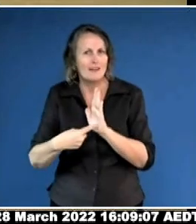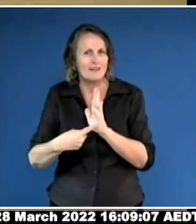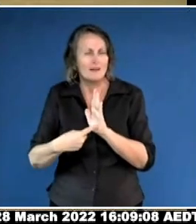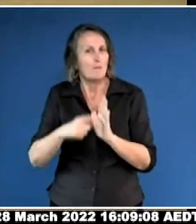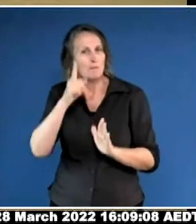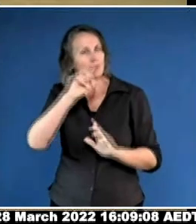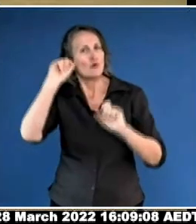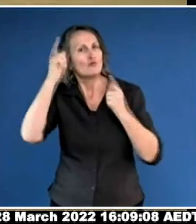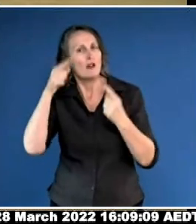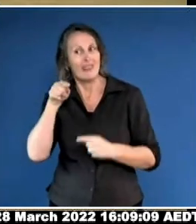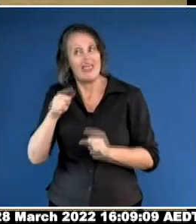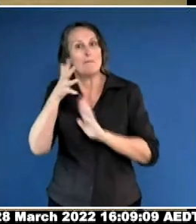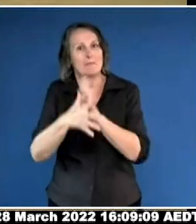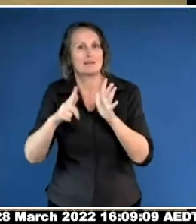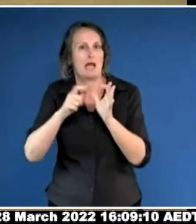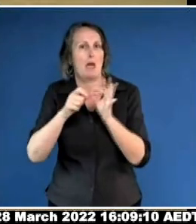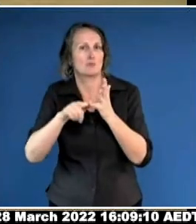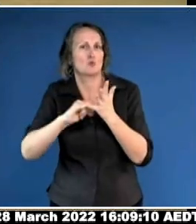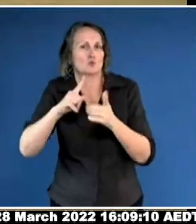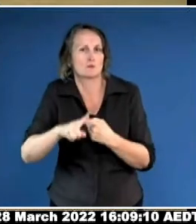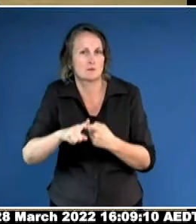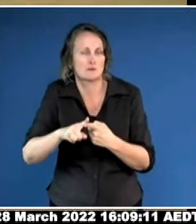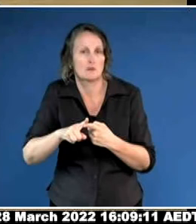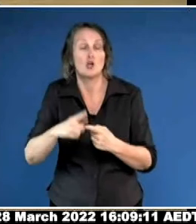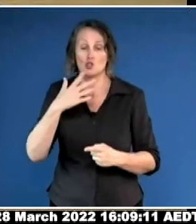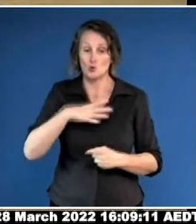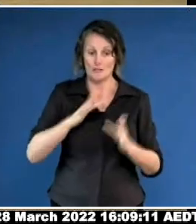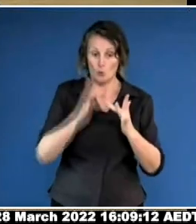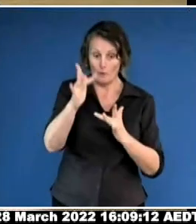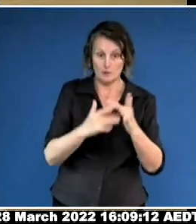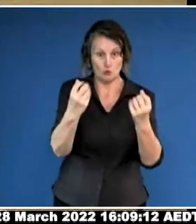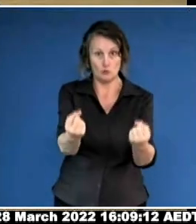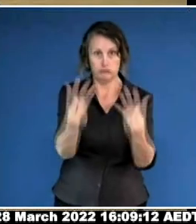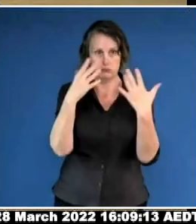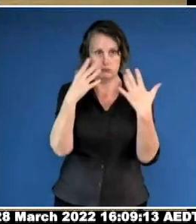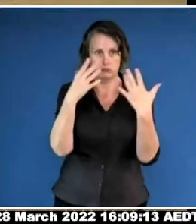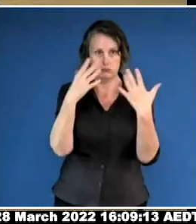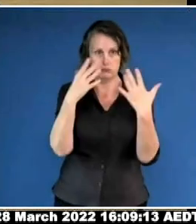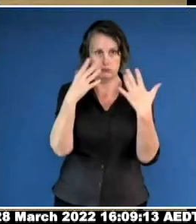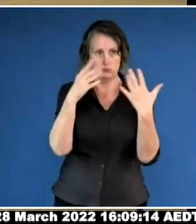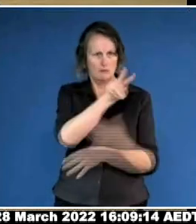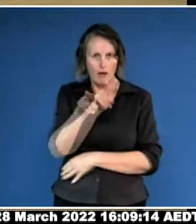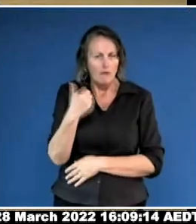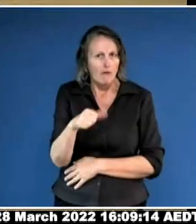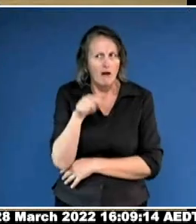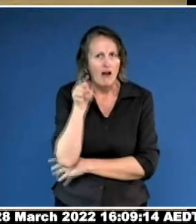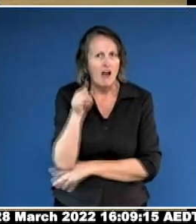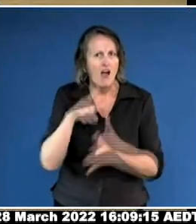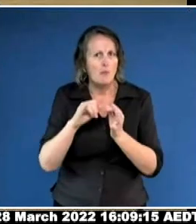with disability can identify that these things are forms of violence or abuse and find out what their options